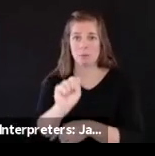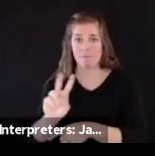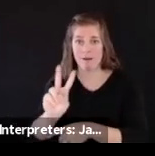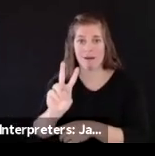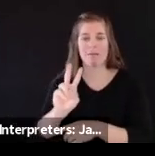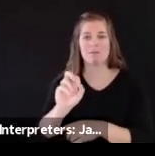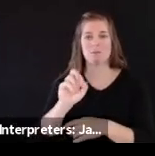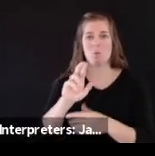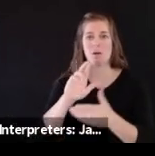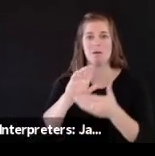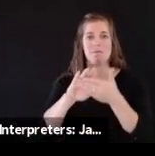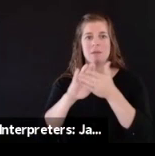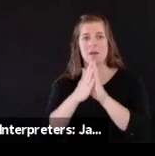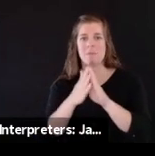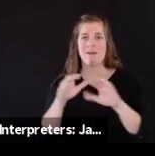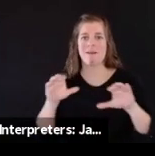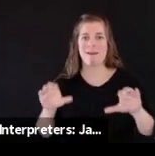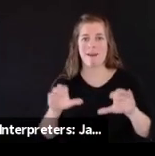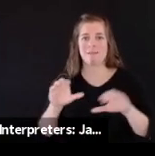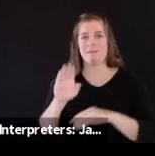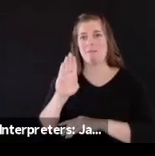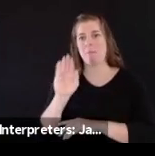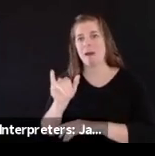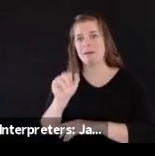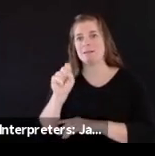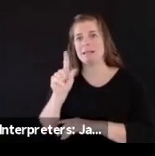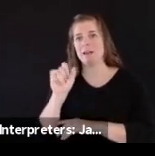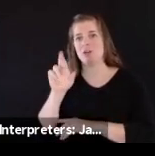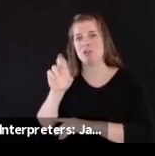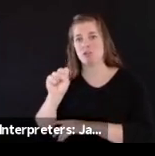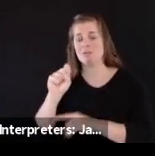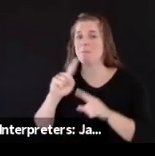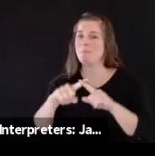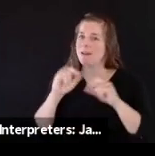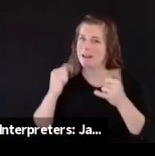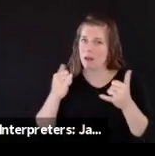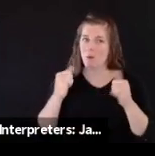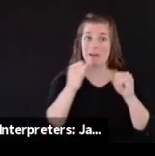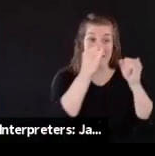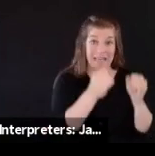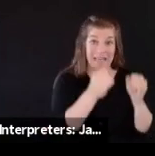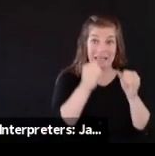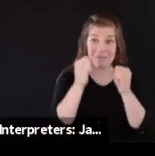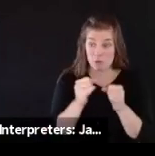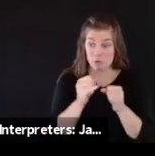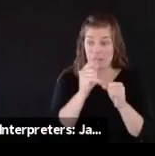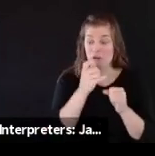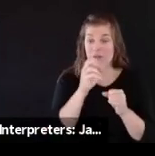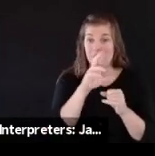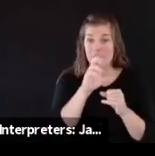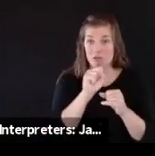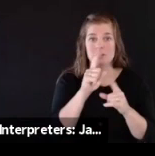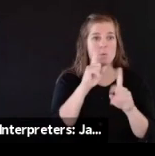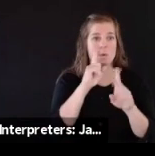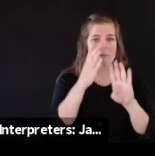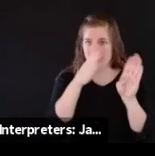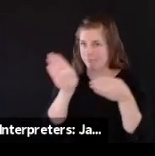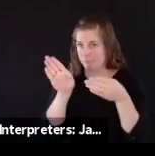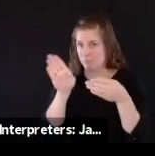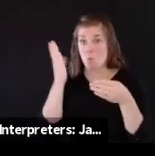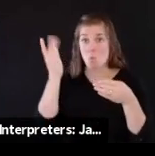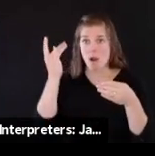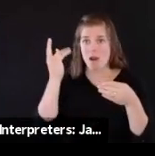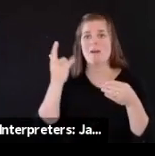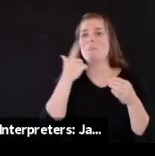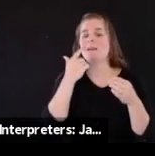as active bystanders. But we have to move beyond the individual interventions to community and societal level changes, because what was happening